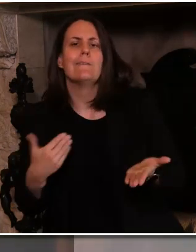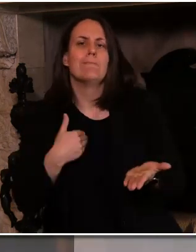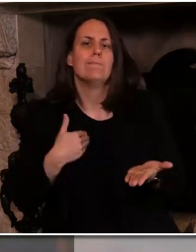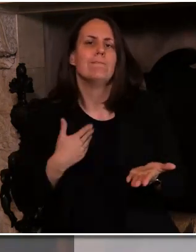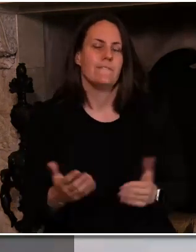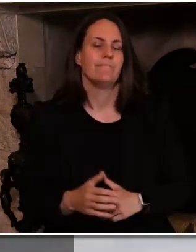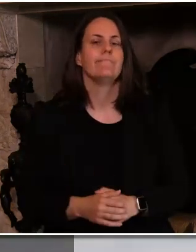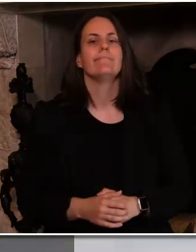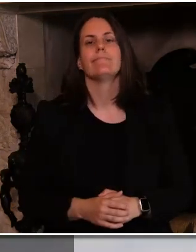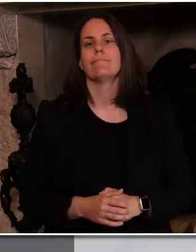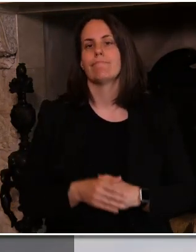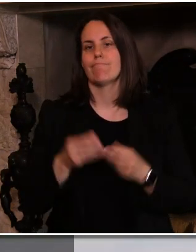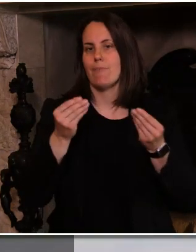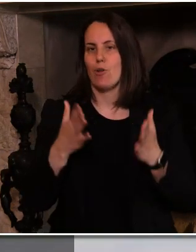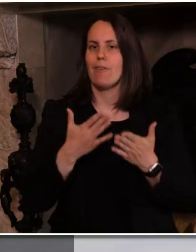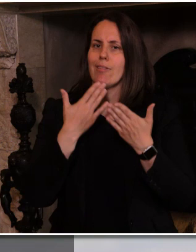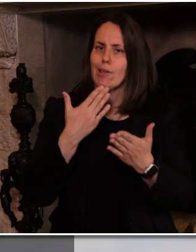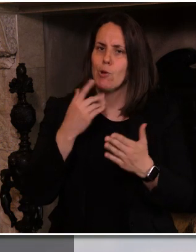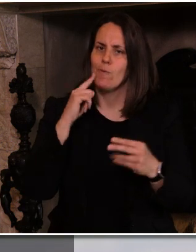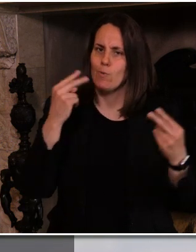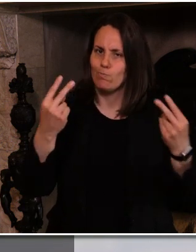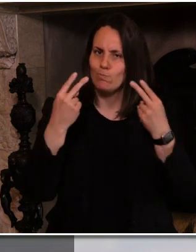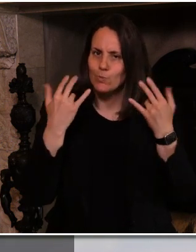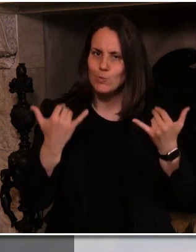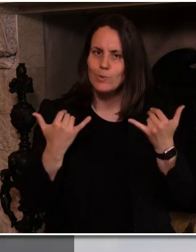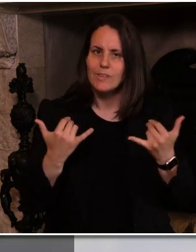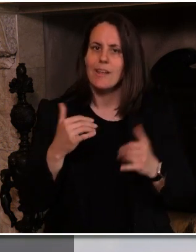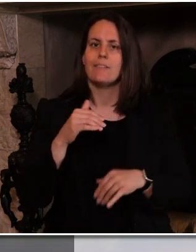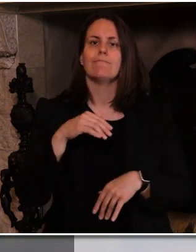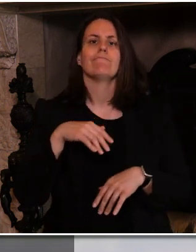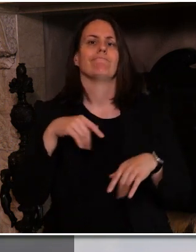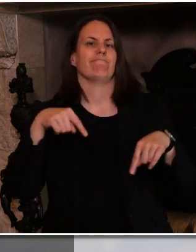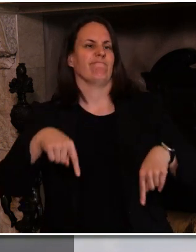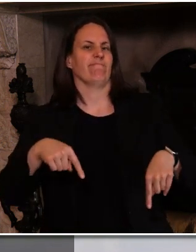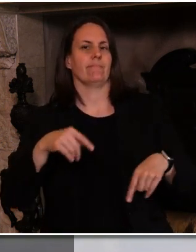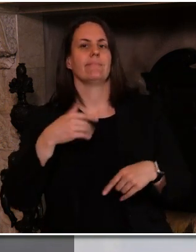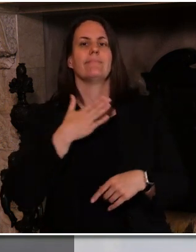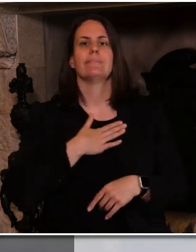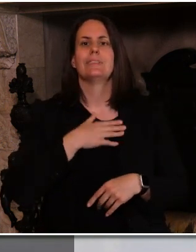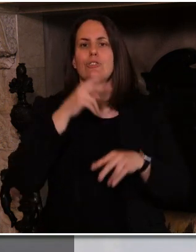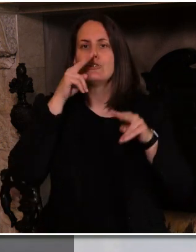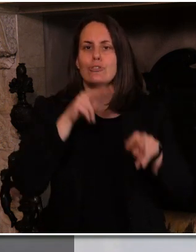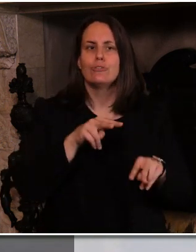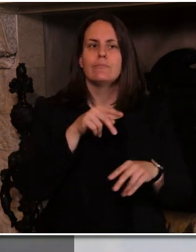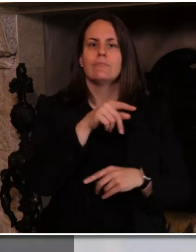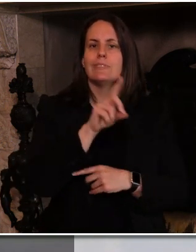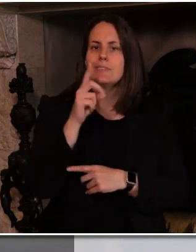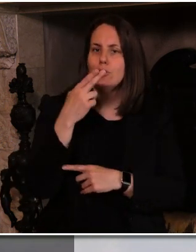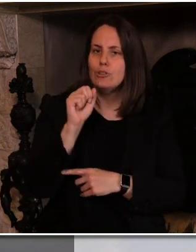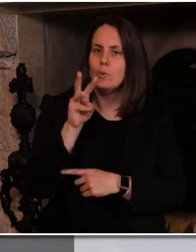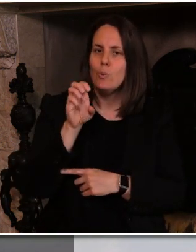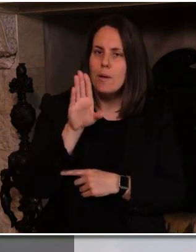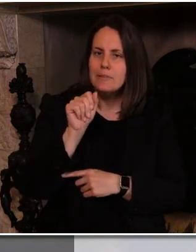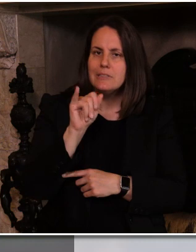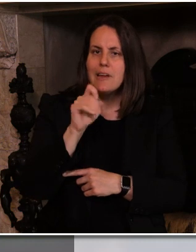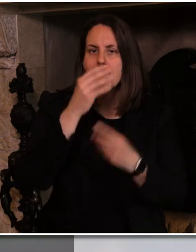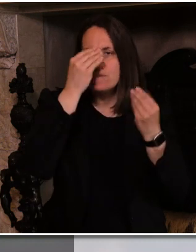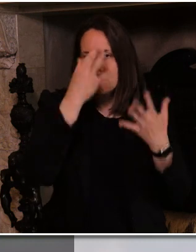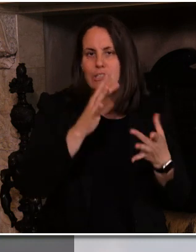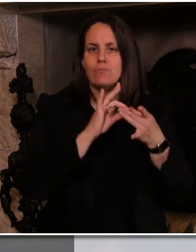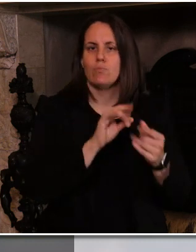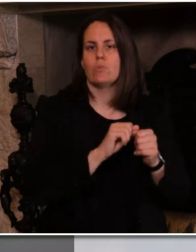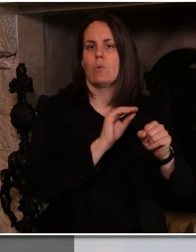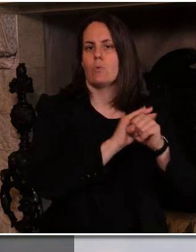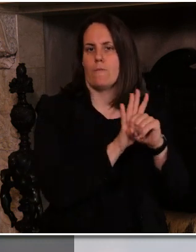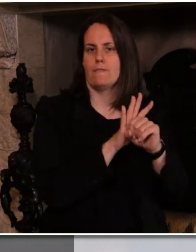and thank you for joining today's media briefing. Please continue to monitor the DHS Outbreaks and Investigations and COVID-19 web pages for